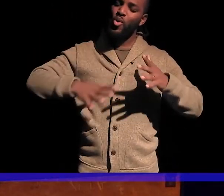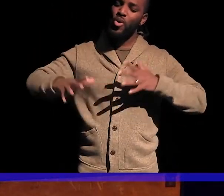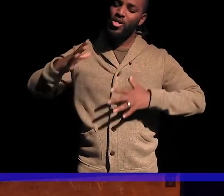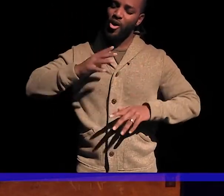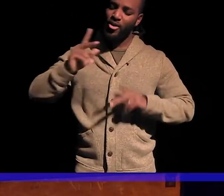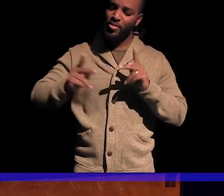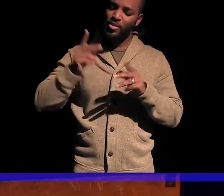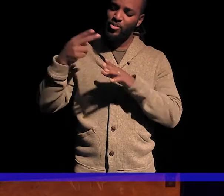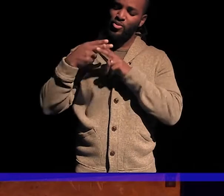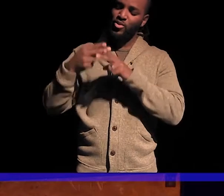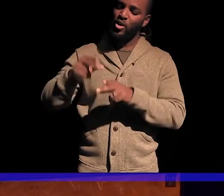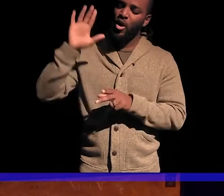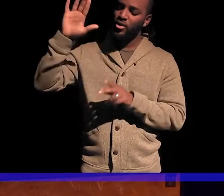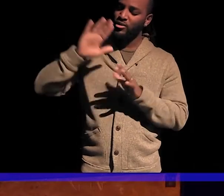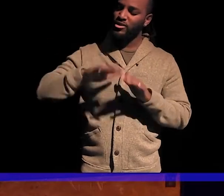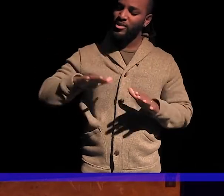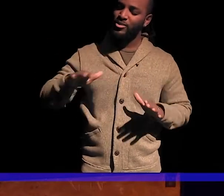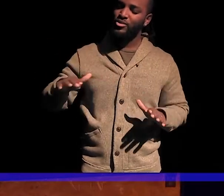children?